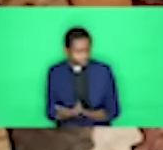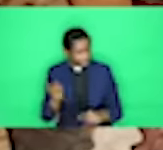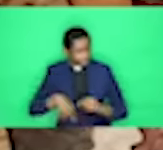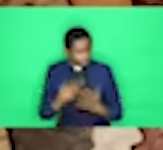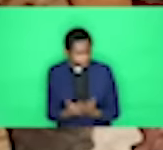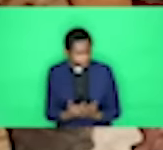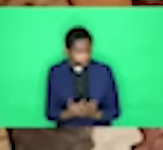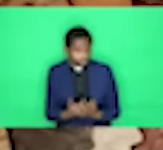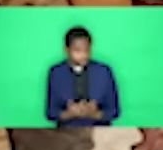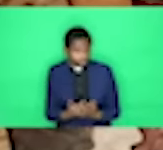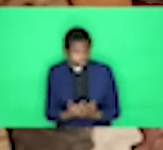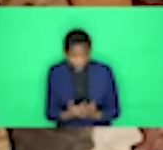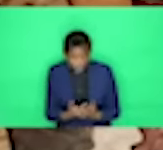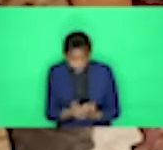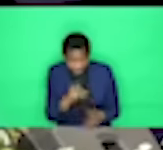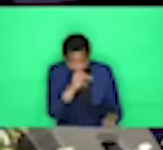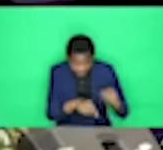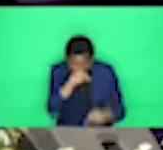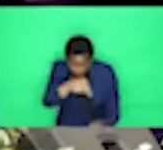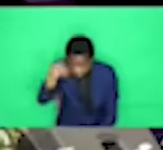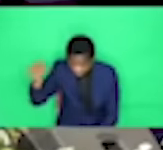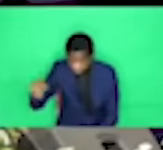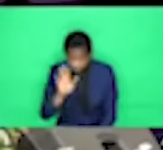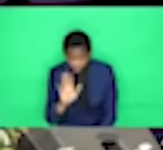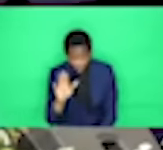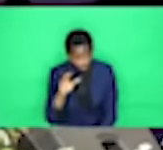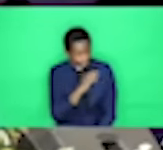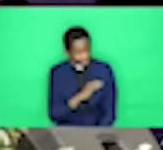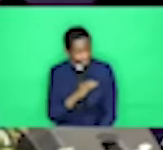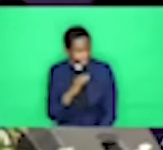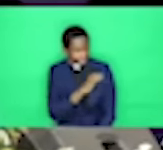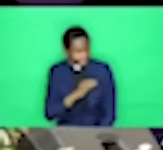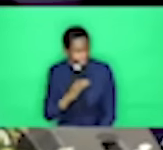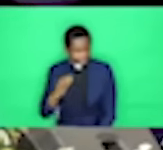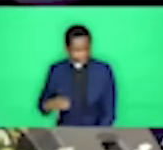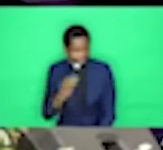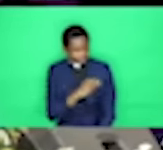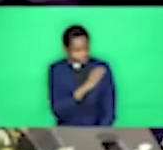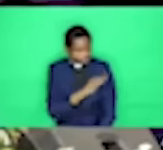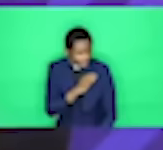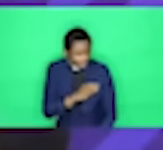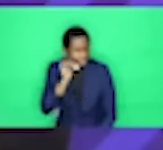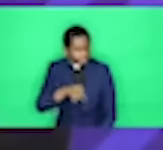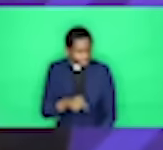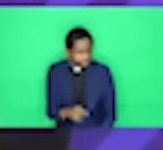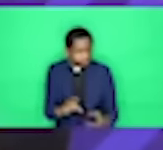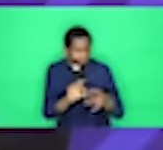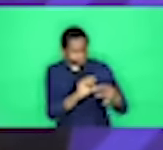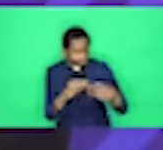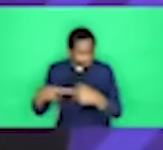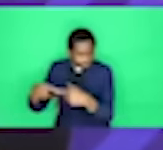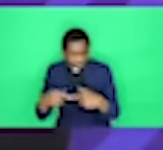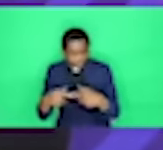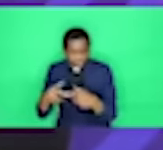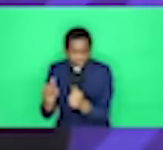The issue of character and morality have a direct bearing on economic and technological